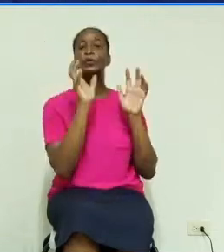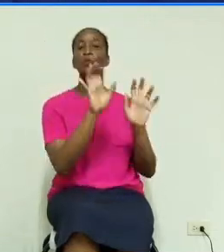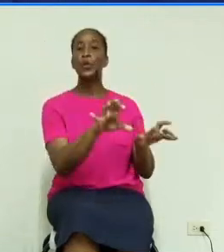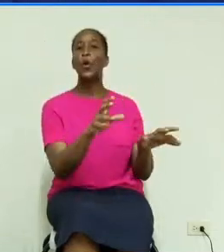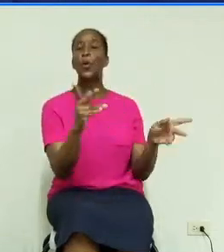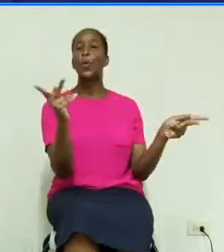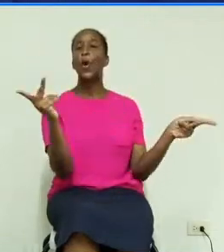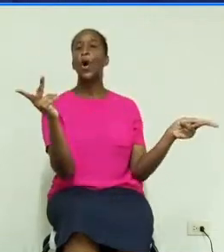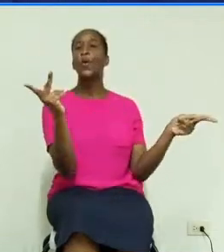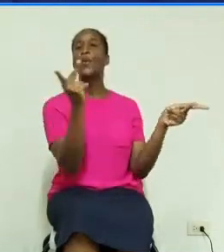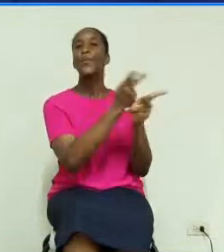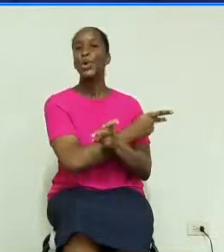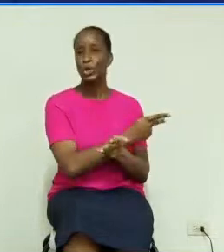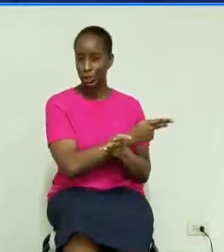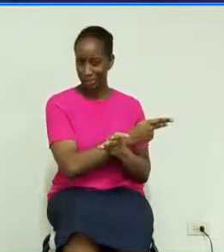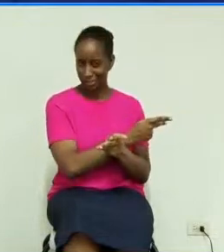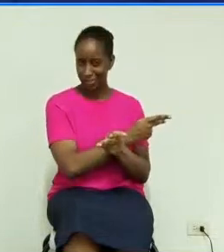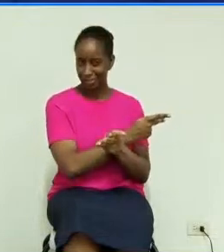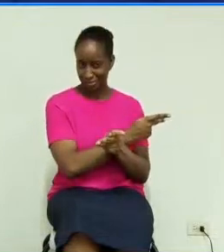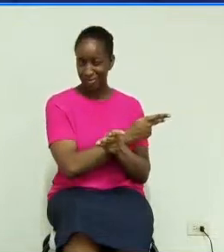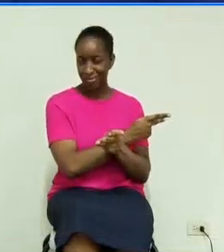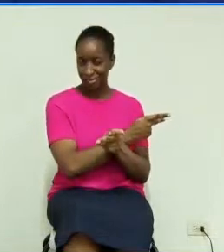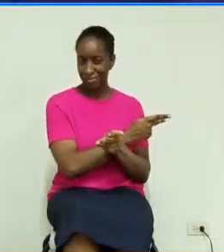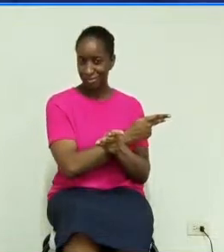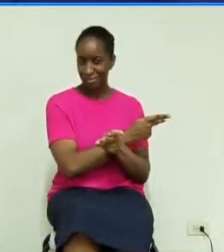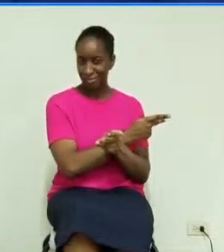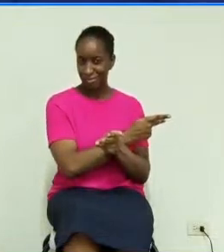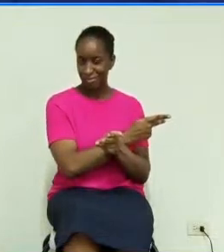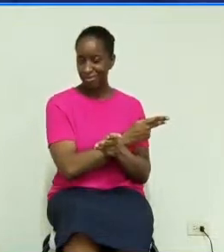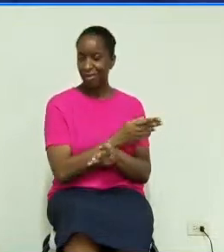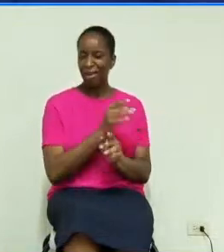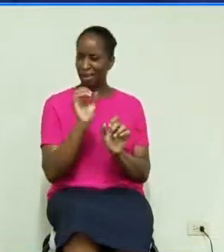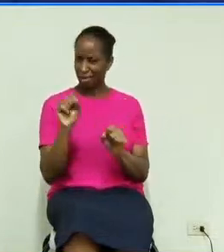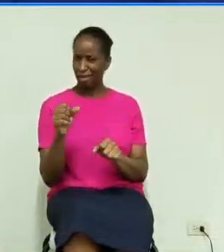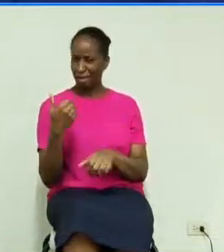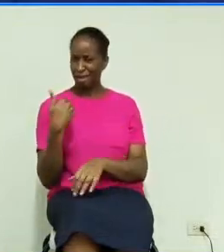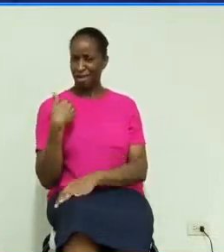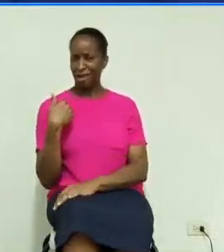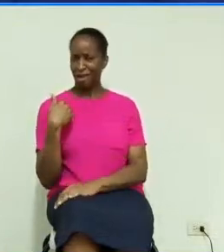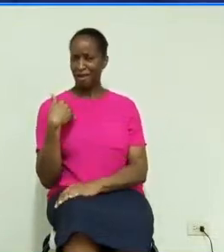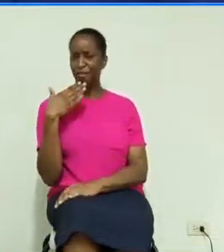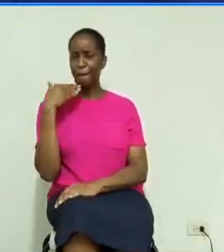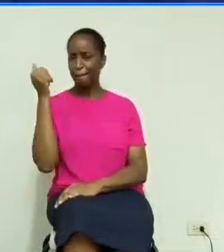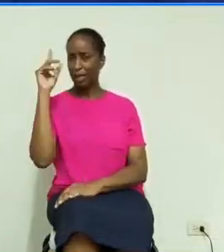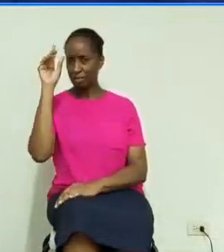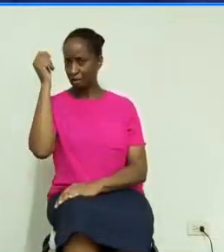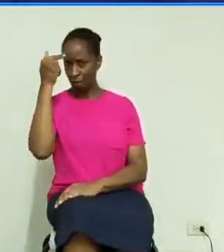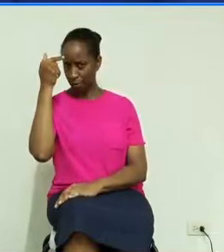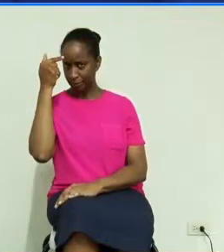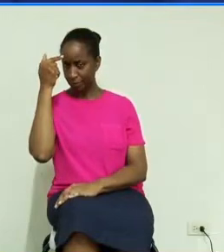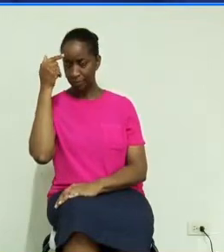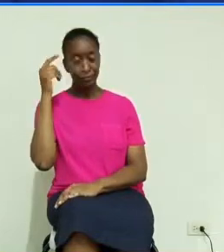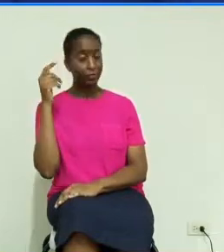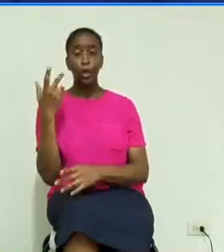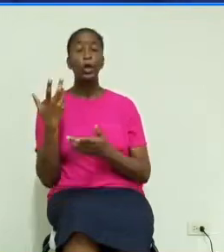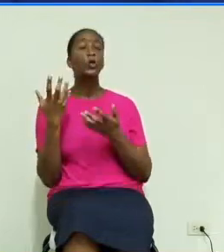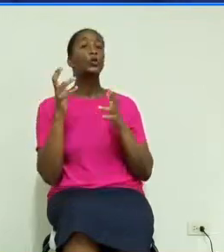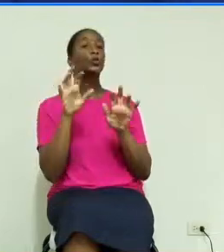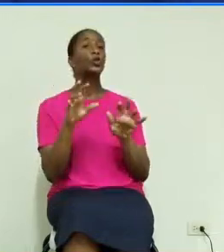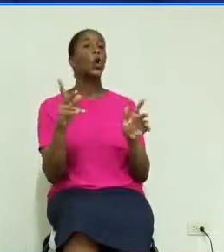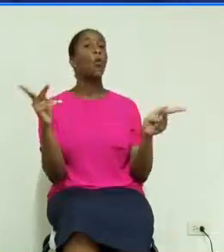for you, and in what ways can we adopt what works for